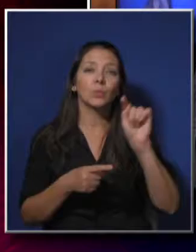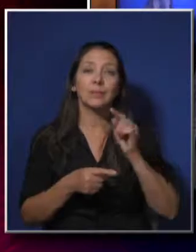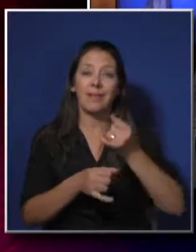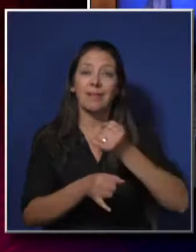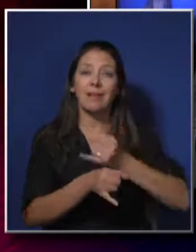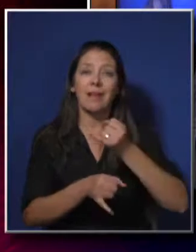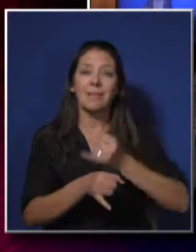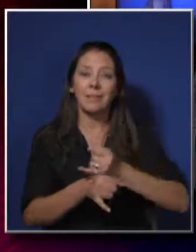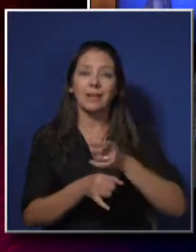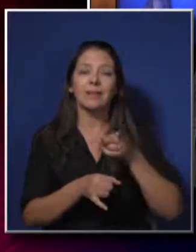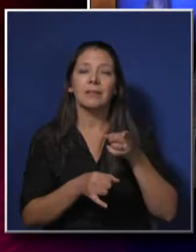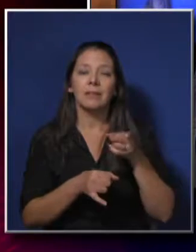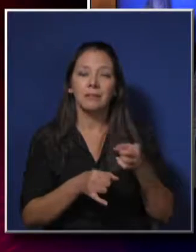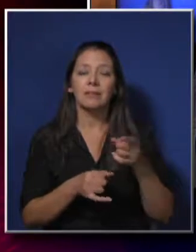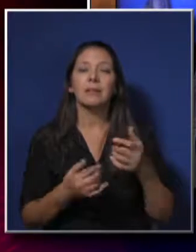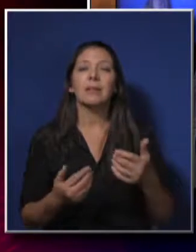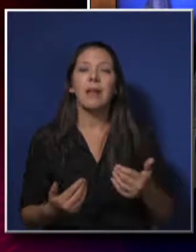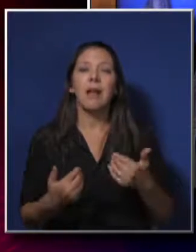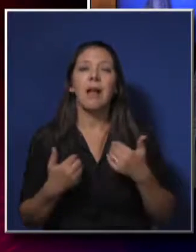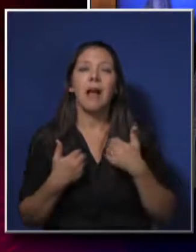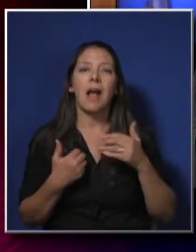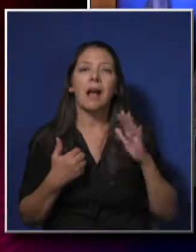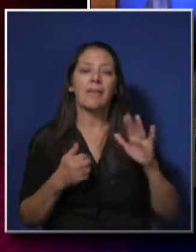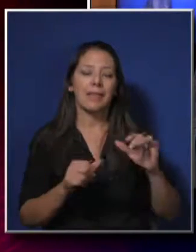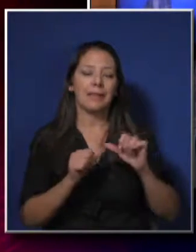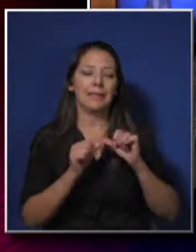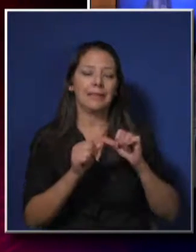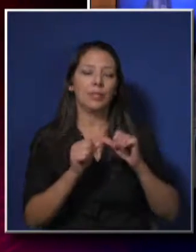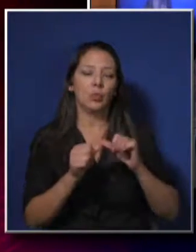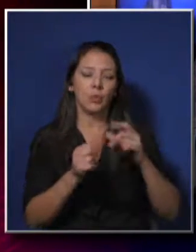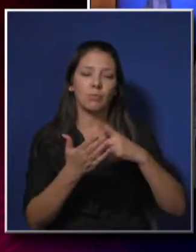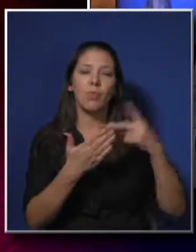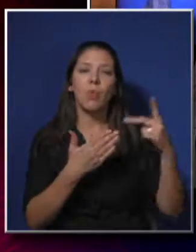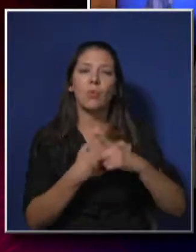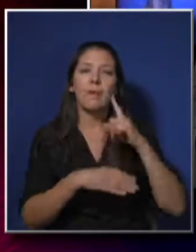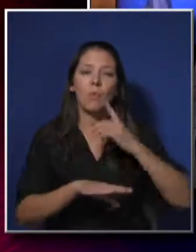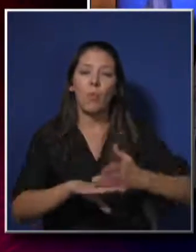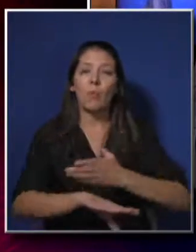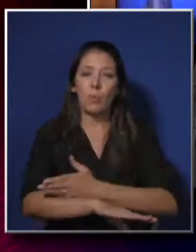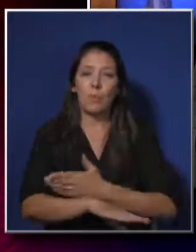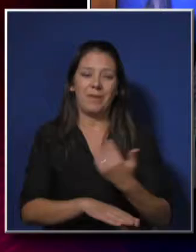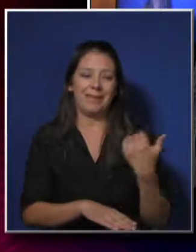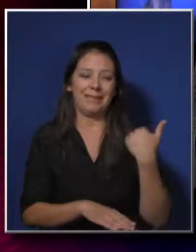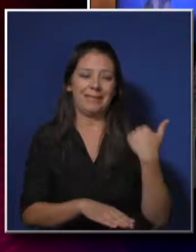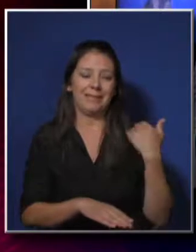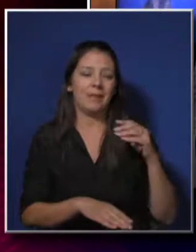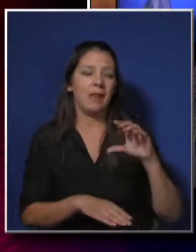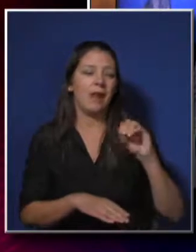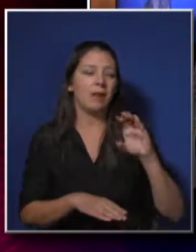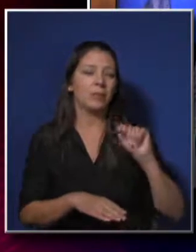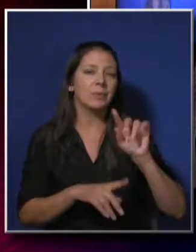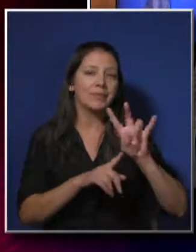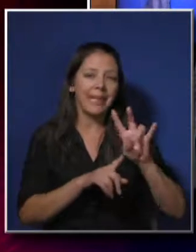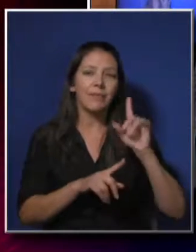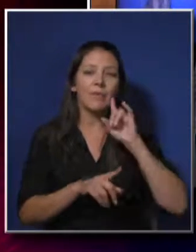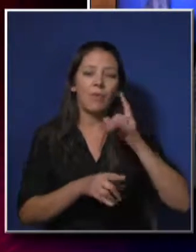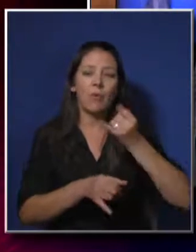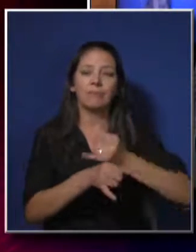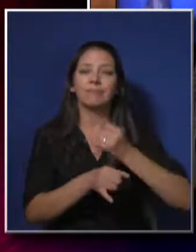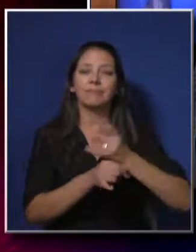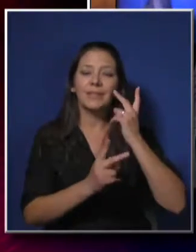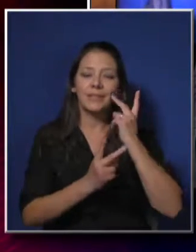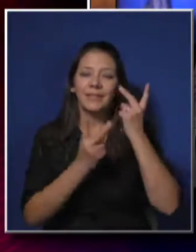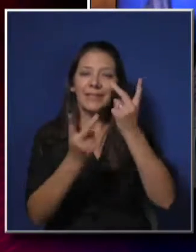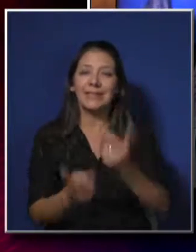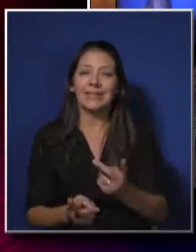campus had their continuous school improvement site visit October 7th. This is an opportunity for the Arizona Department